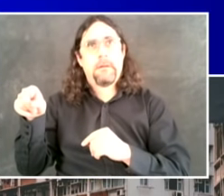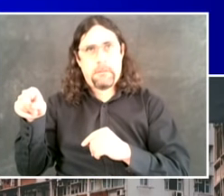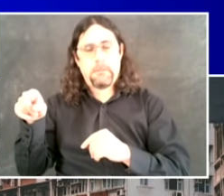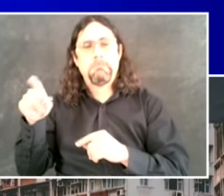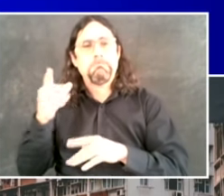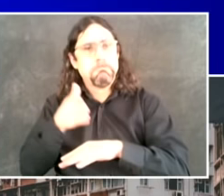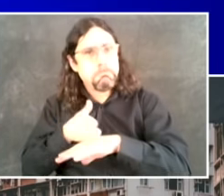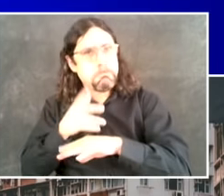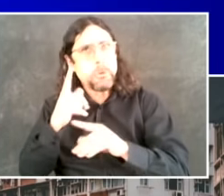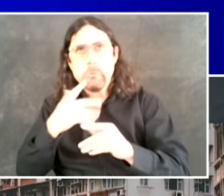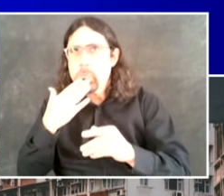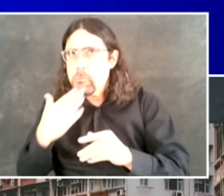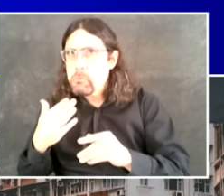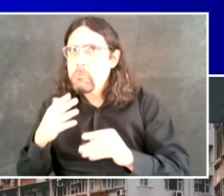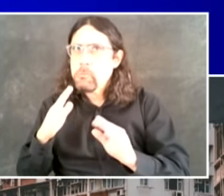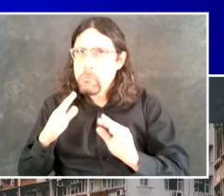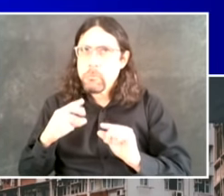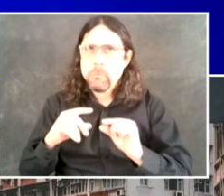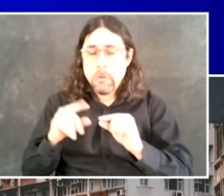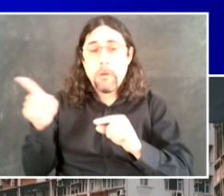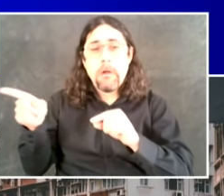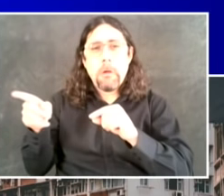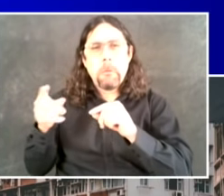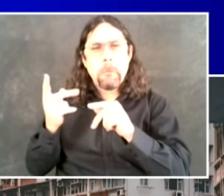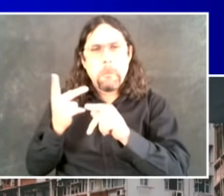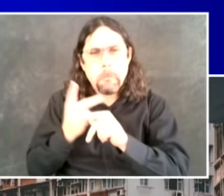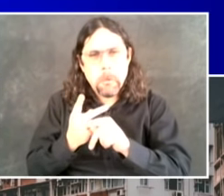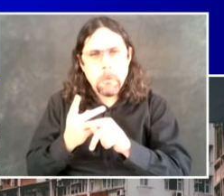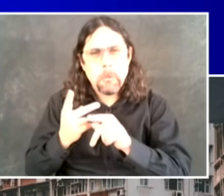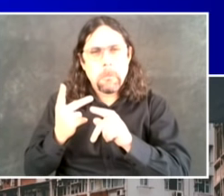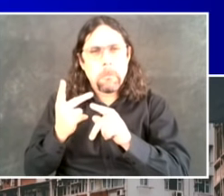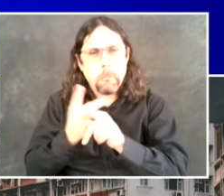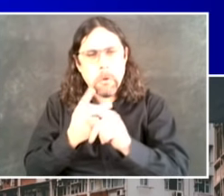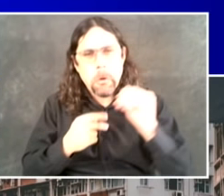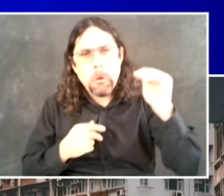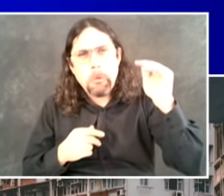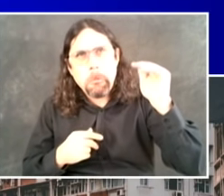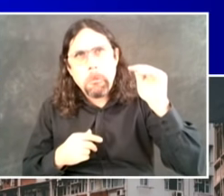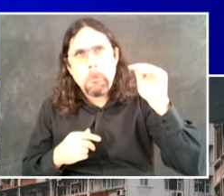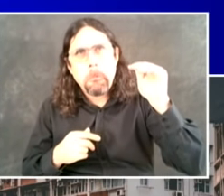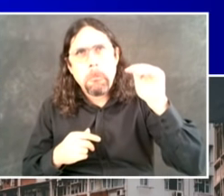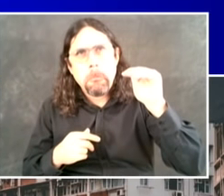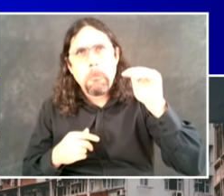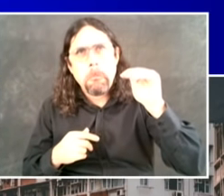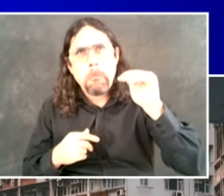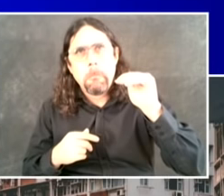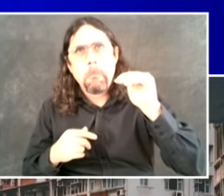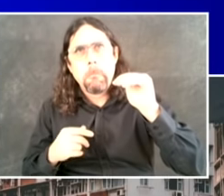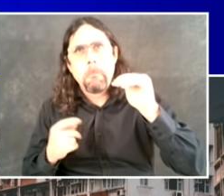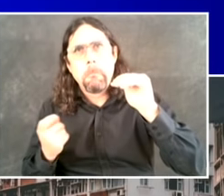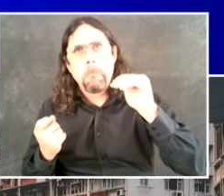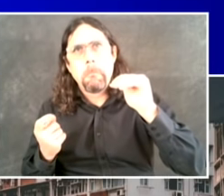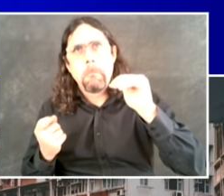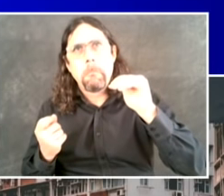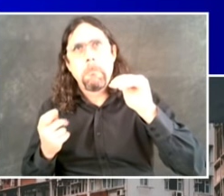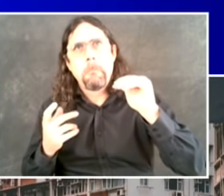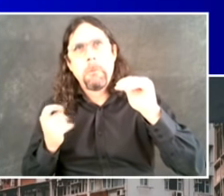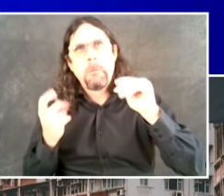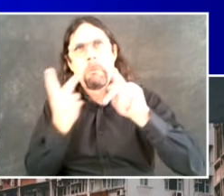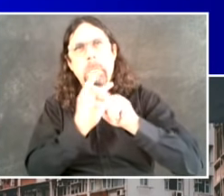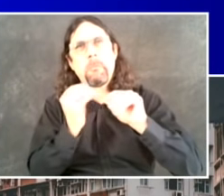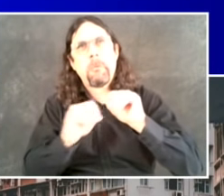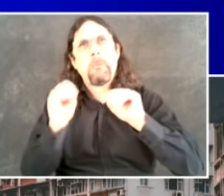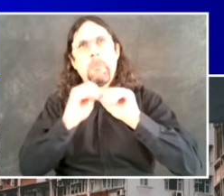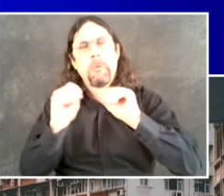So by early March, it looked like Hong Kong was pretty much done with the disease and normal life resumed.